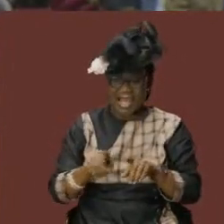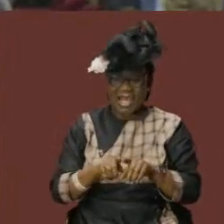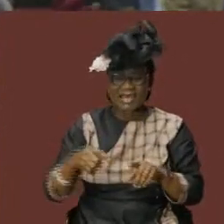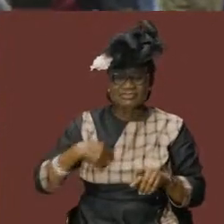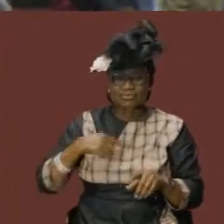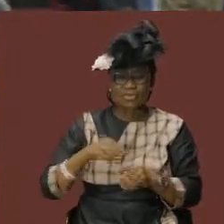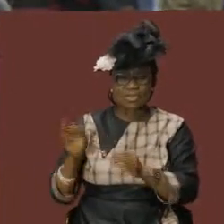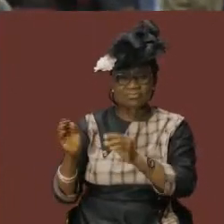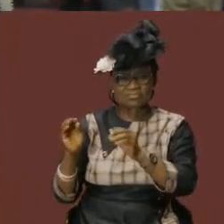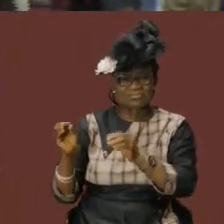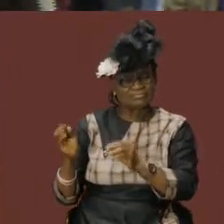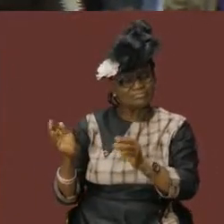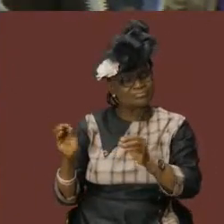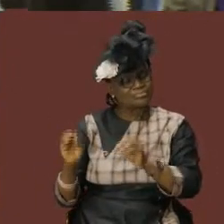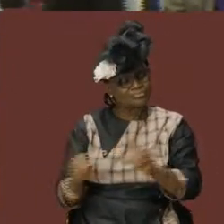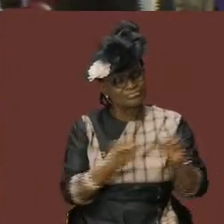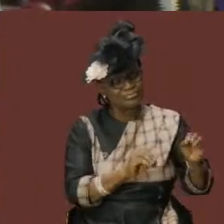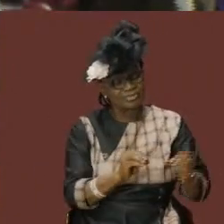the